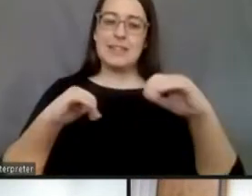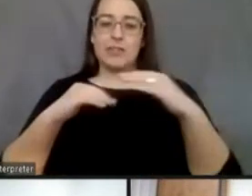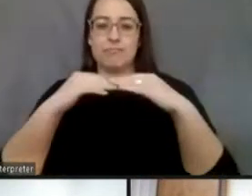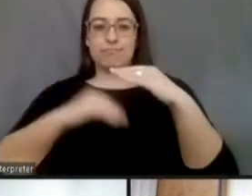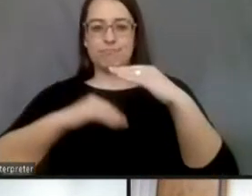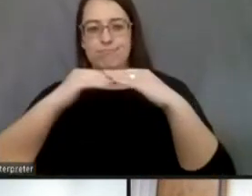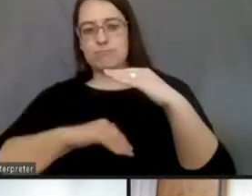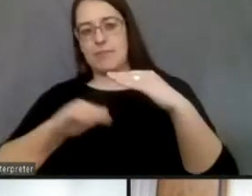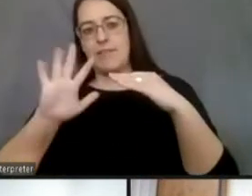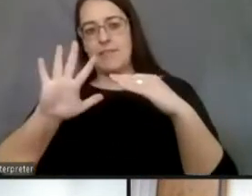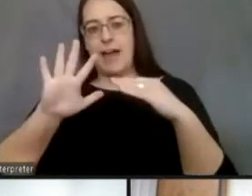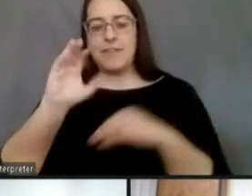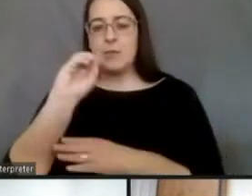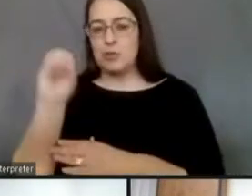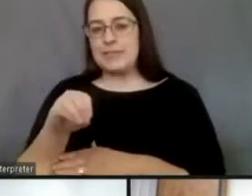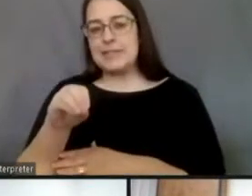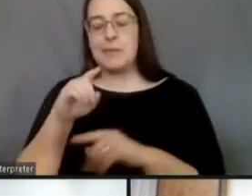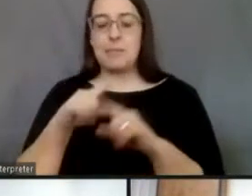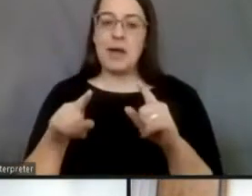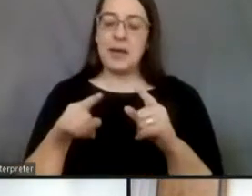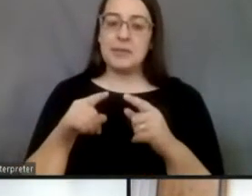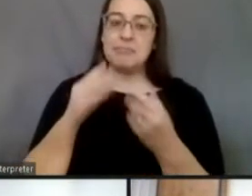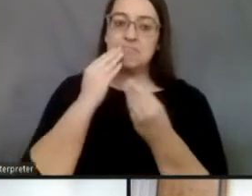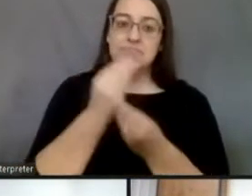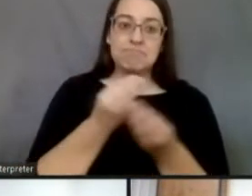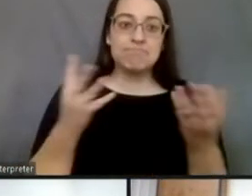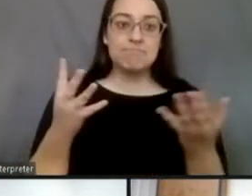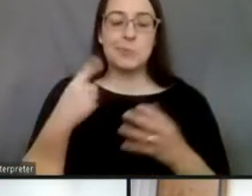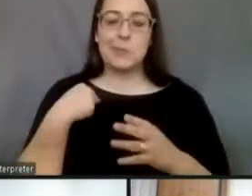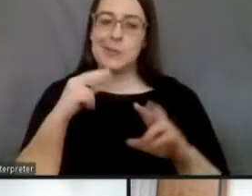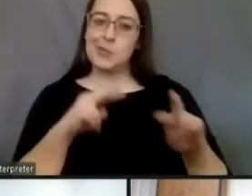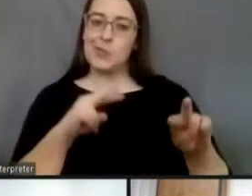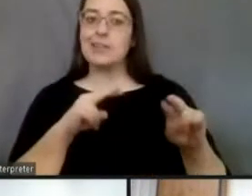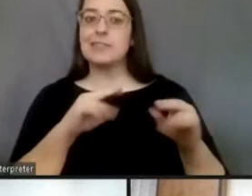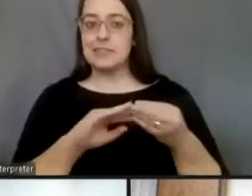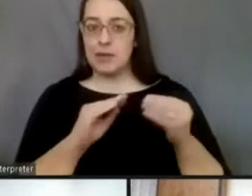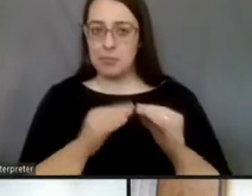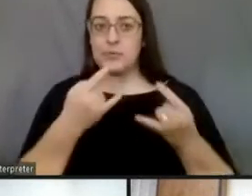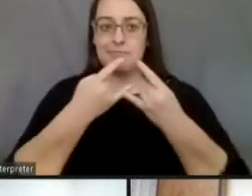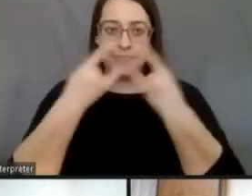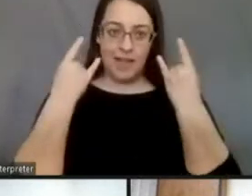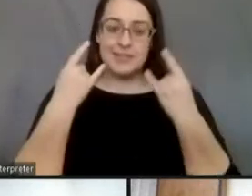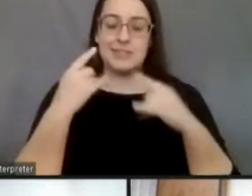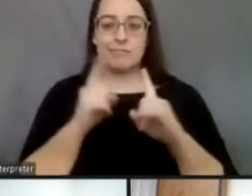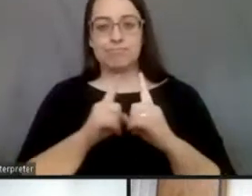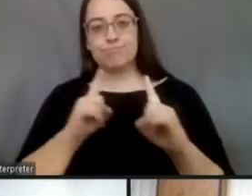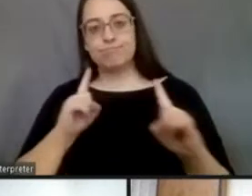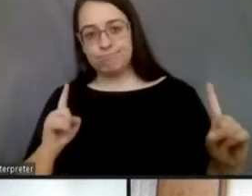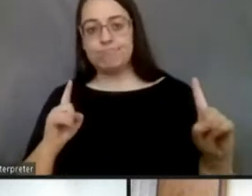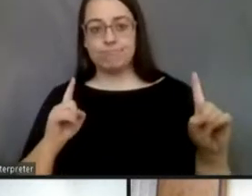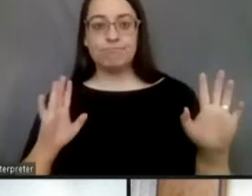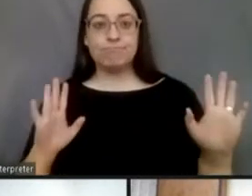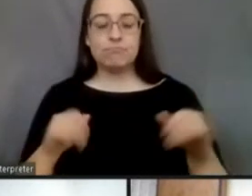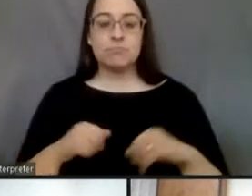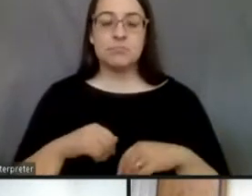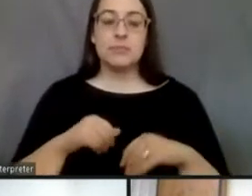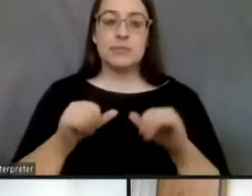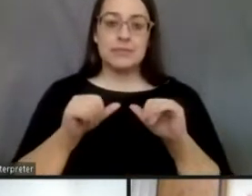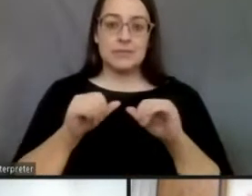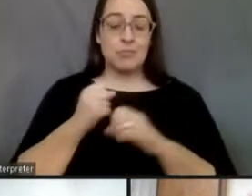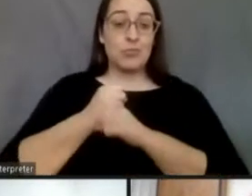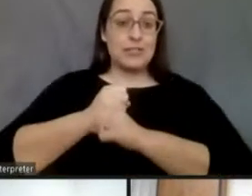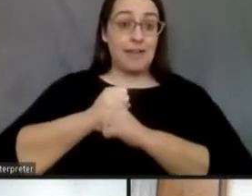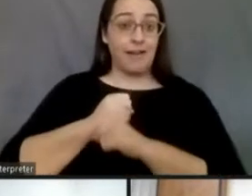mark, but yeah, just want to make sure that we're watching that number, wearing our masks, socially distancing, protecting our